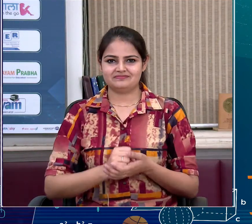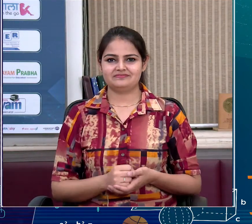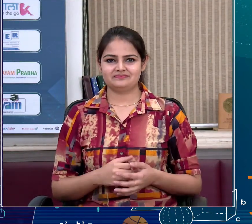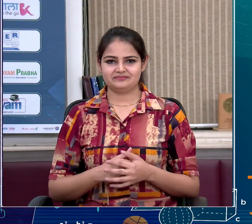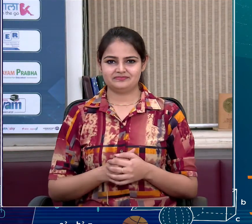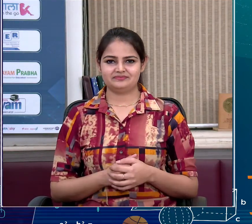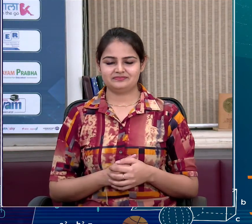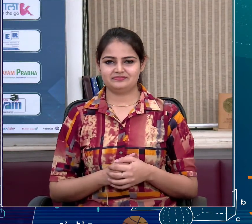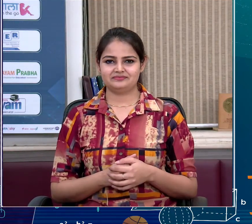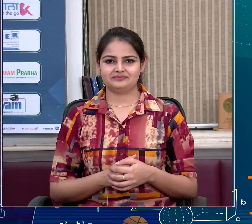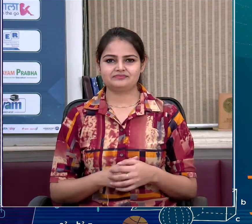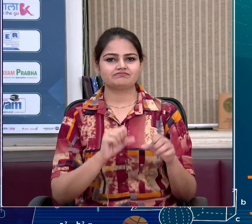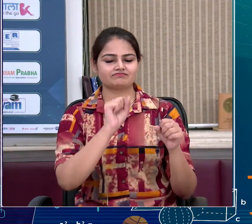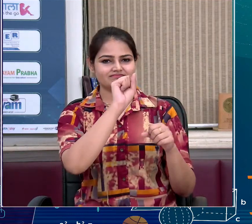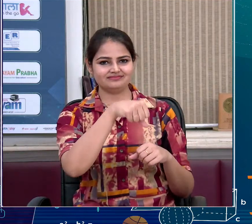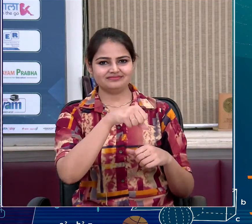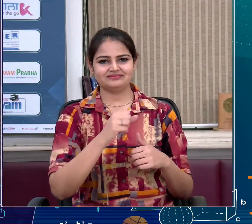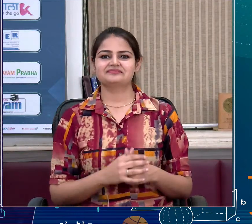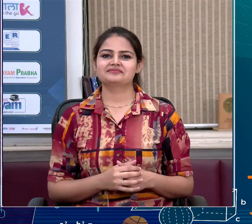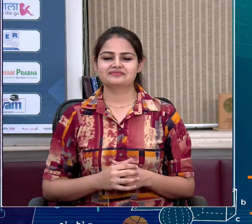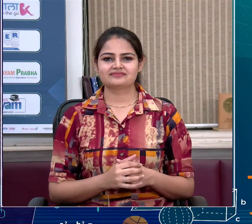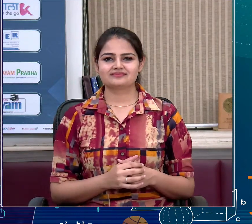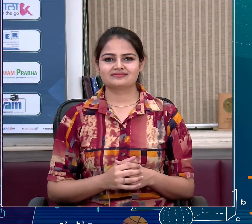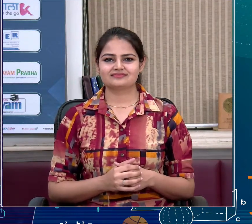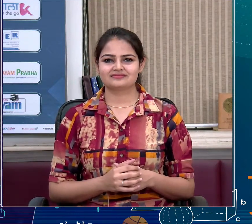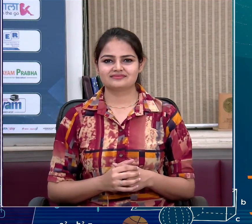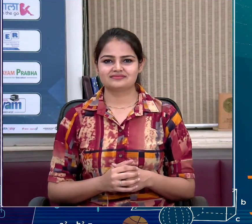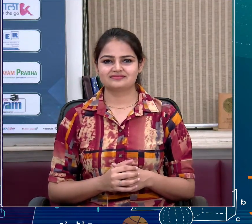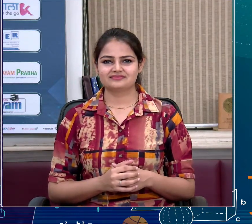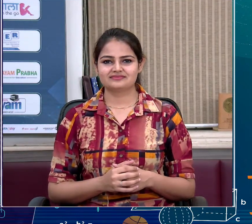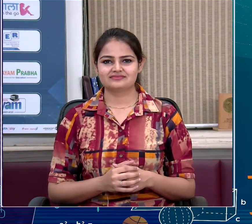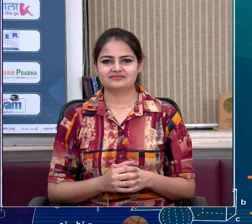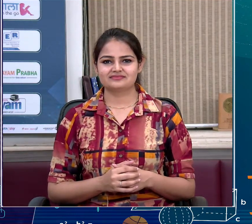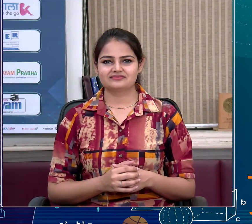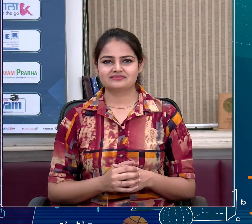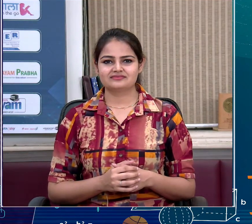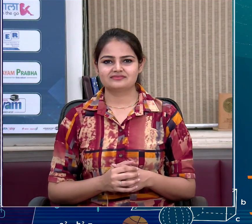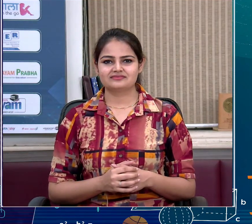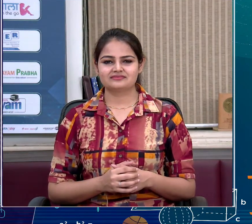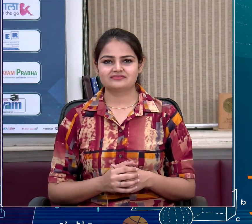recall. Sure. Please. Yes, ma'am.